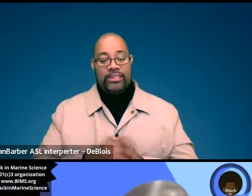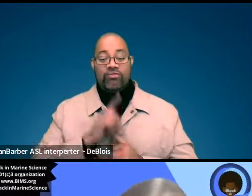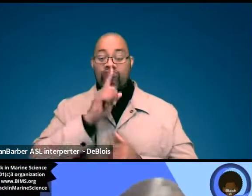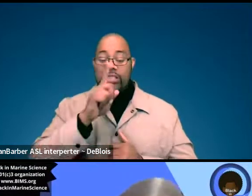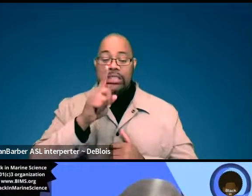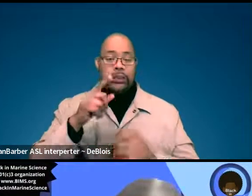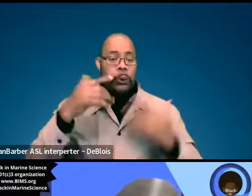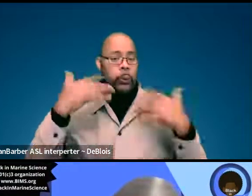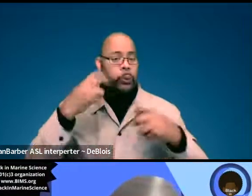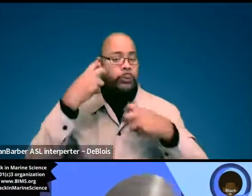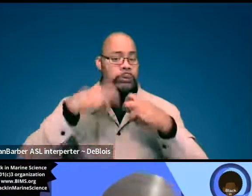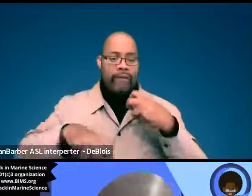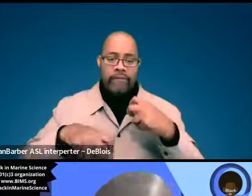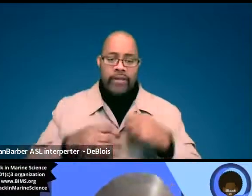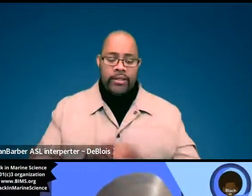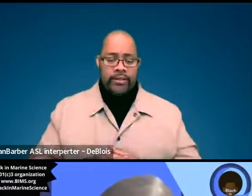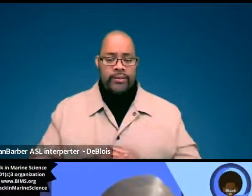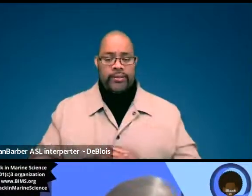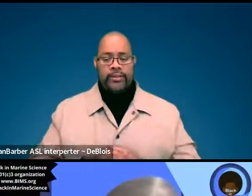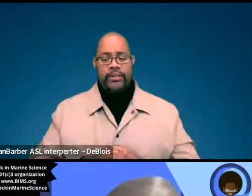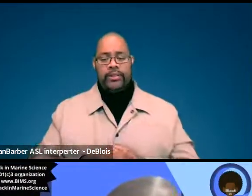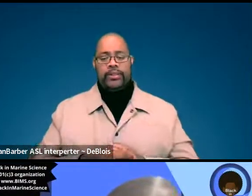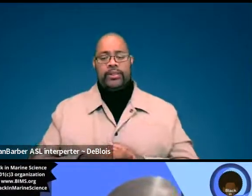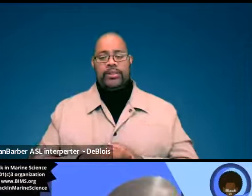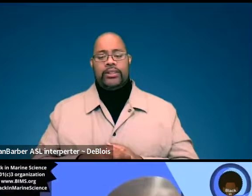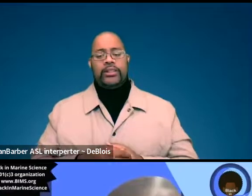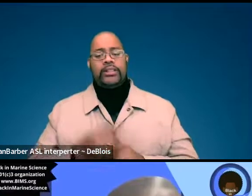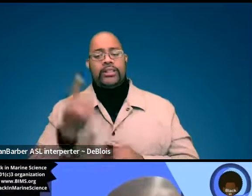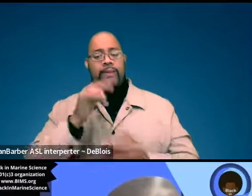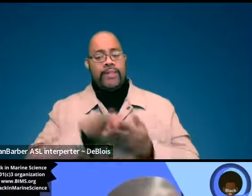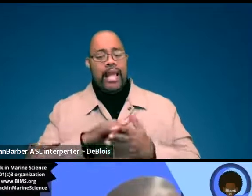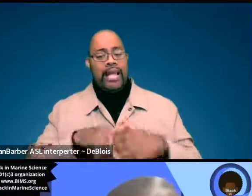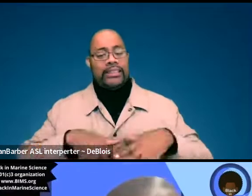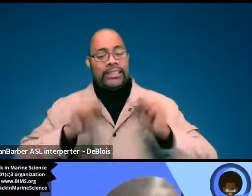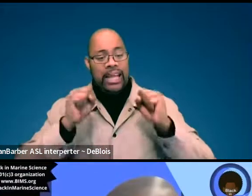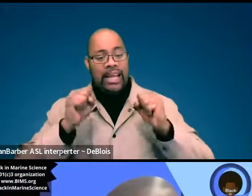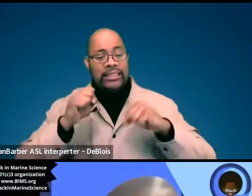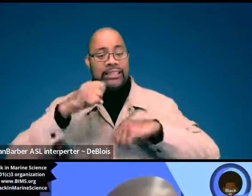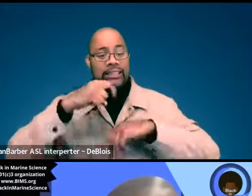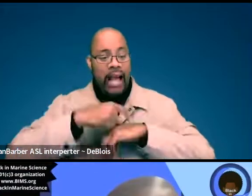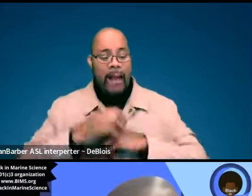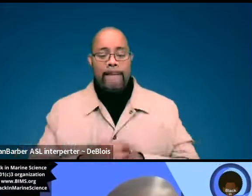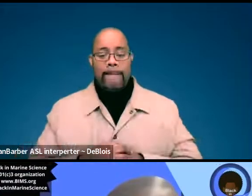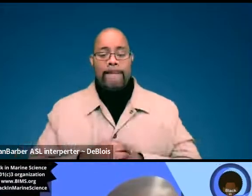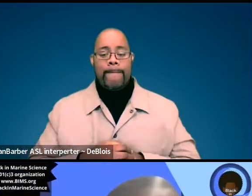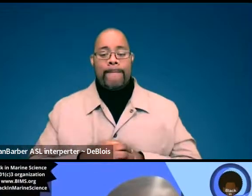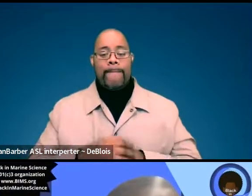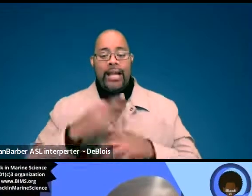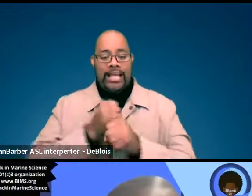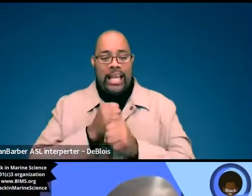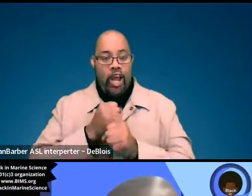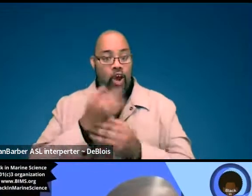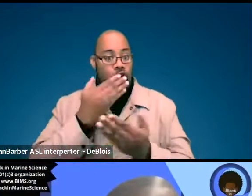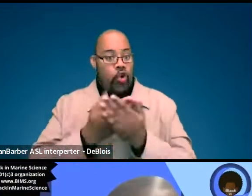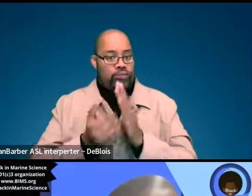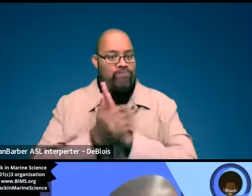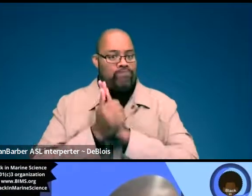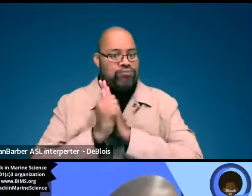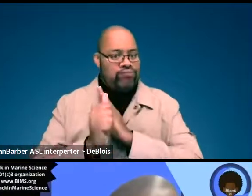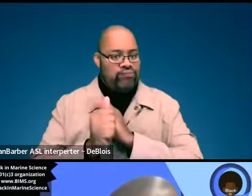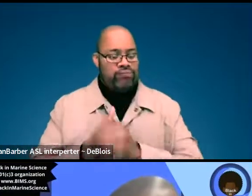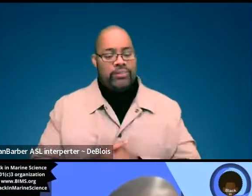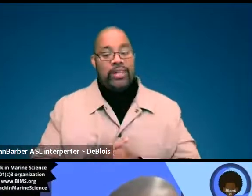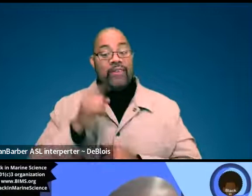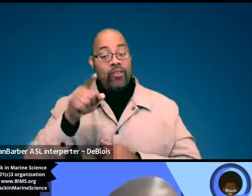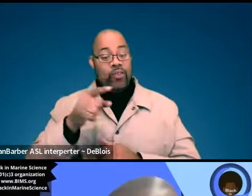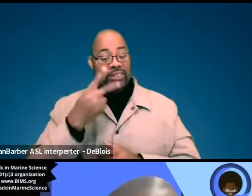beast. And it's something that it takes time to get good at. And so if